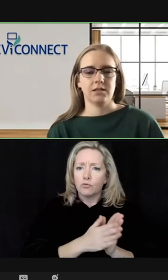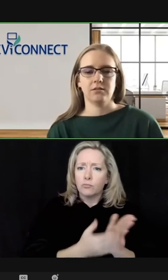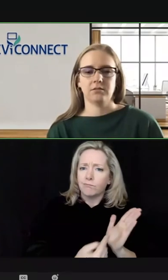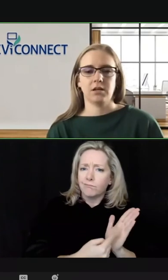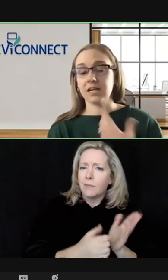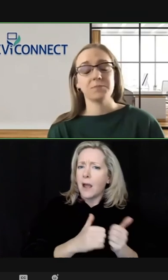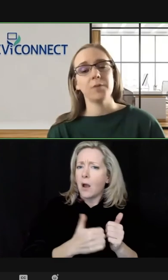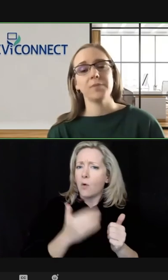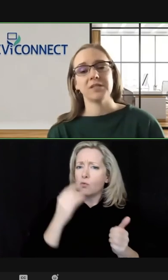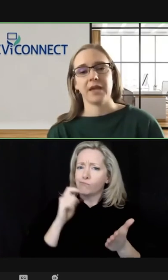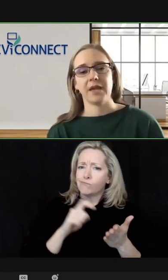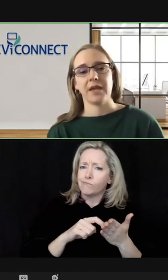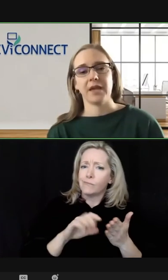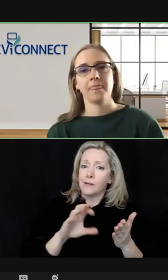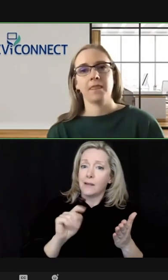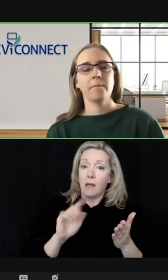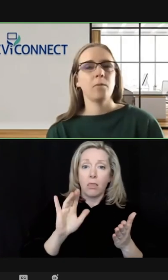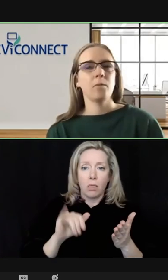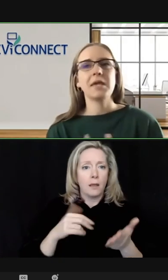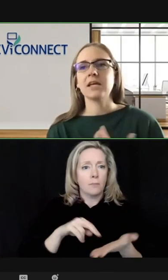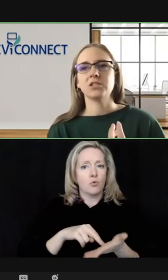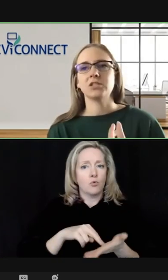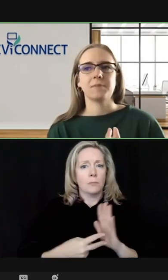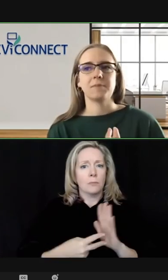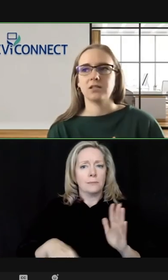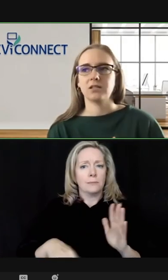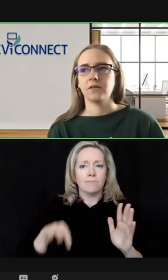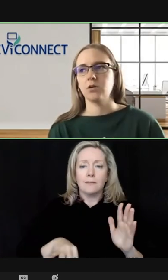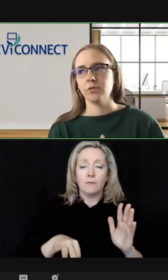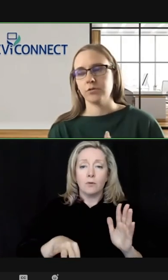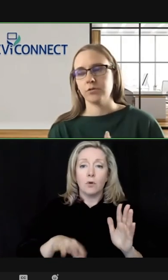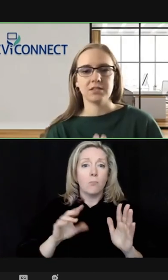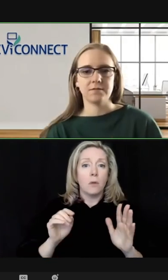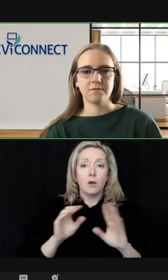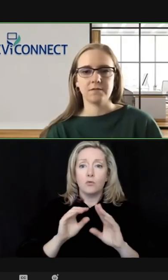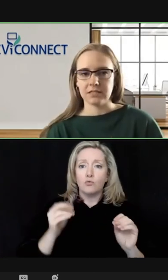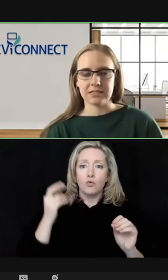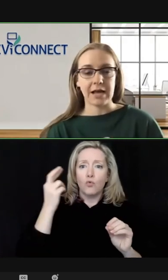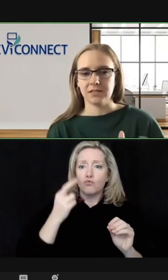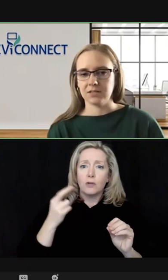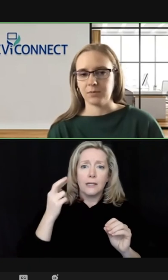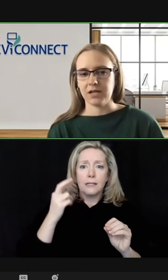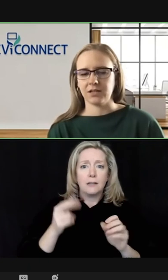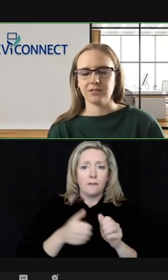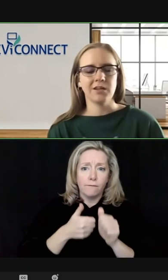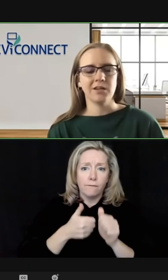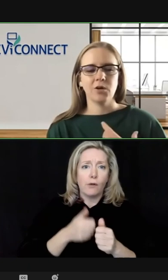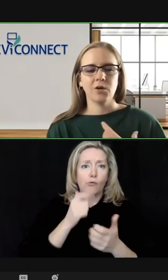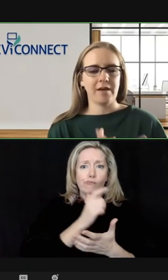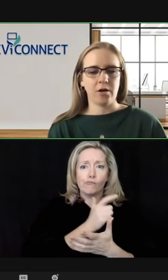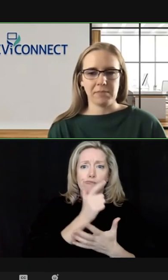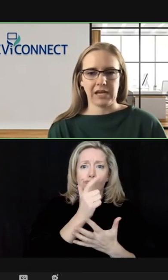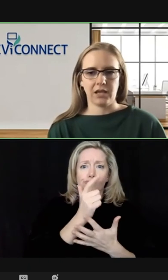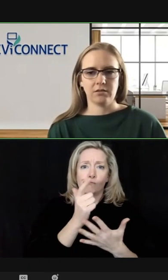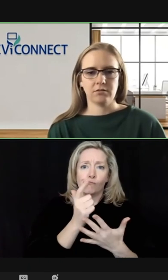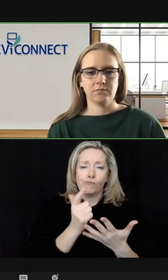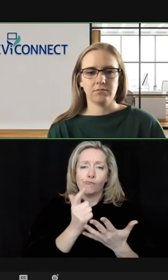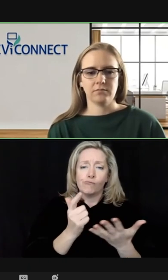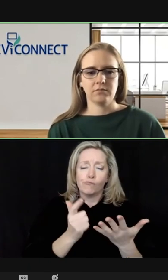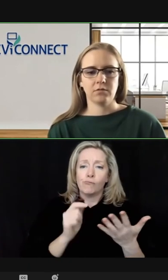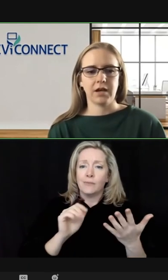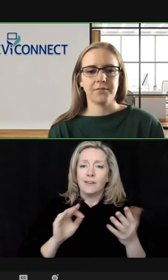that. Excellent, because it has purpose behind it. But we can't just expect ourselves to go through these steps in this process without